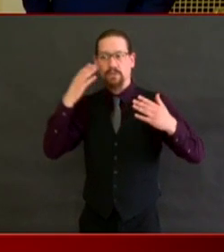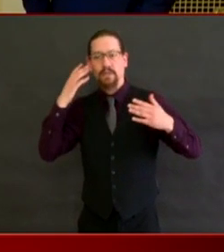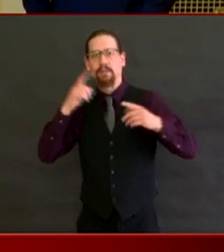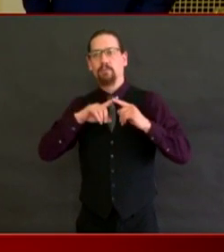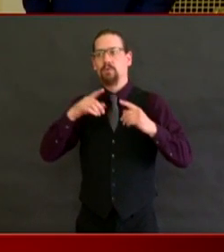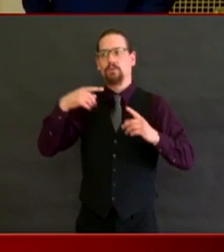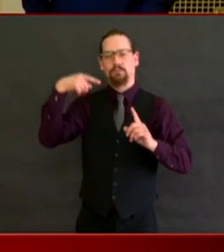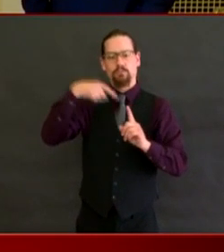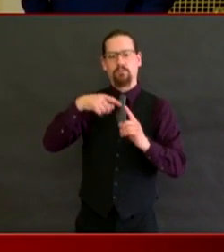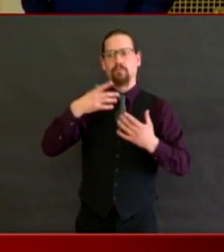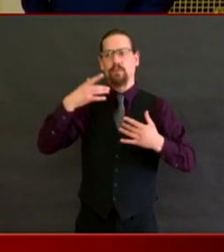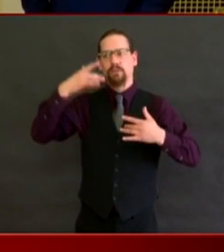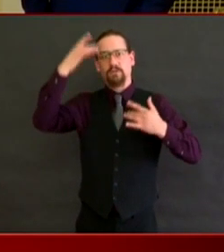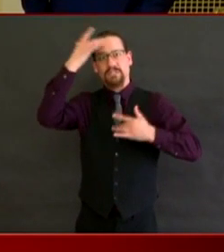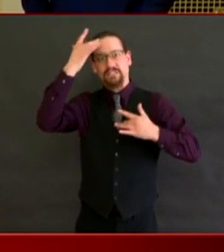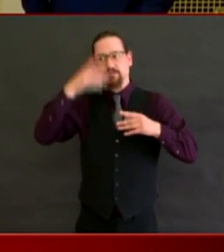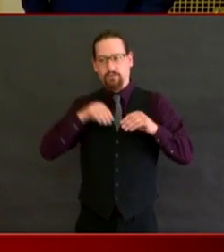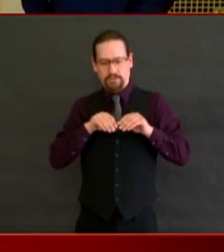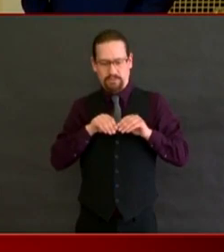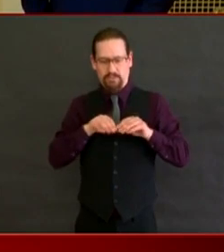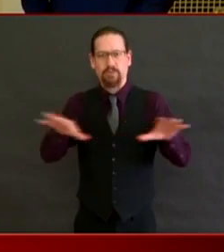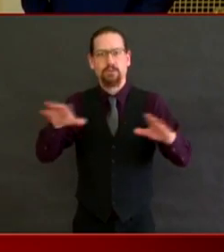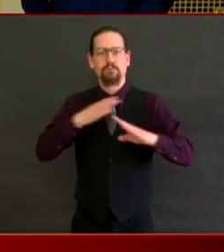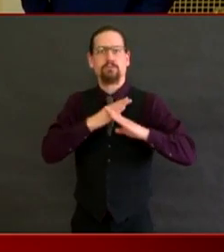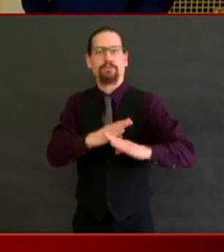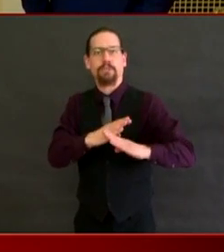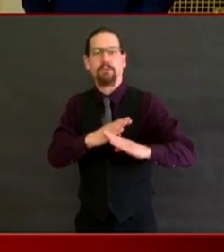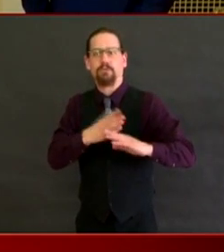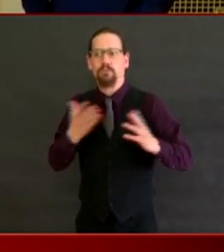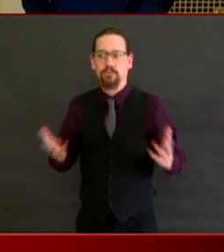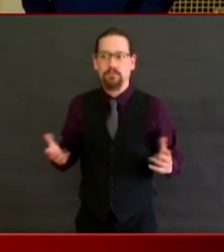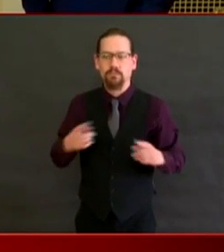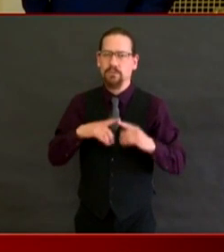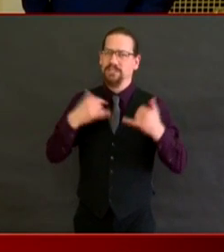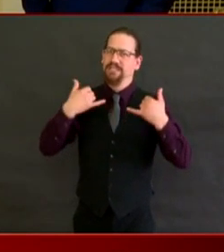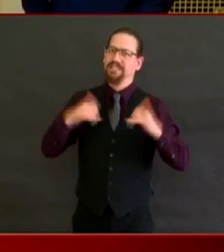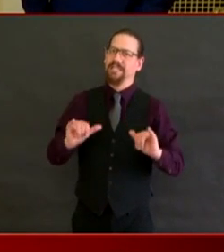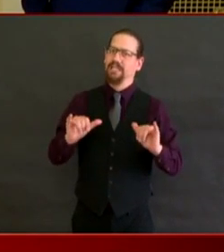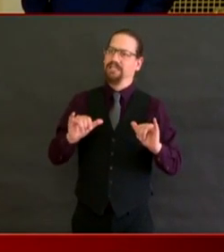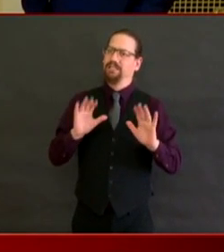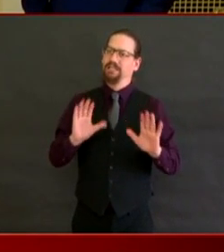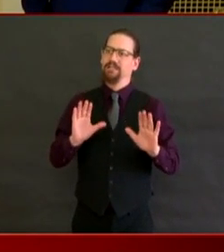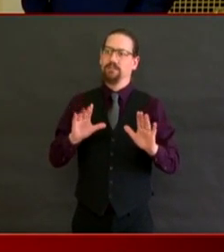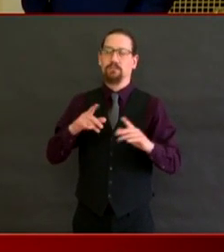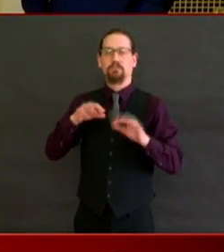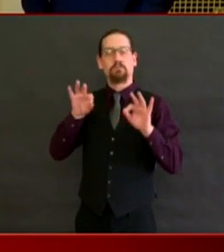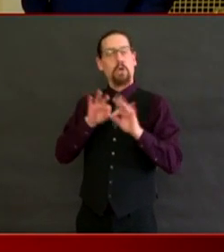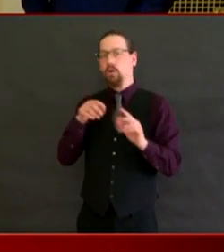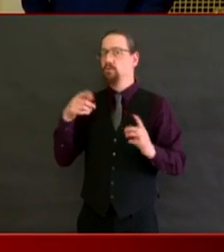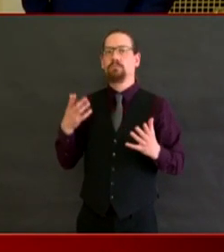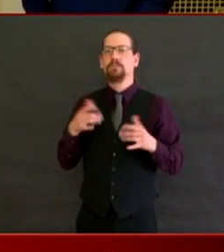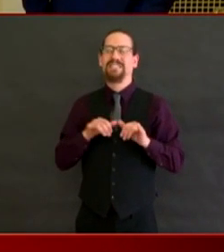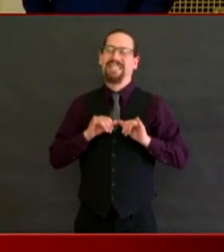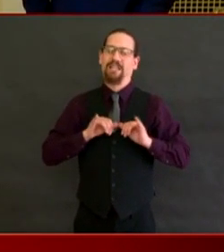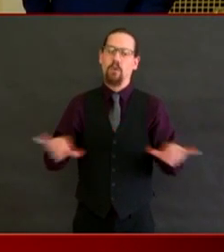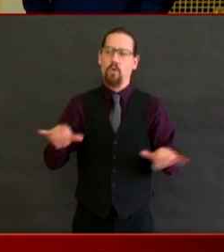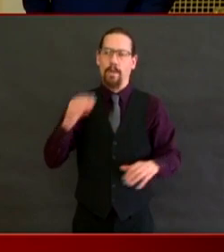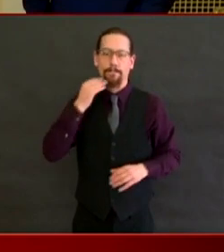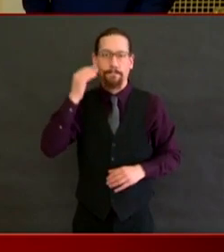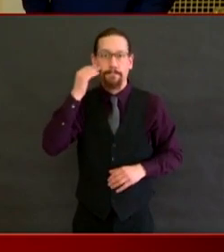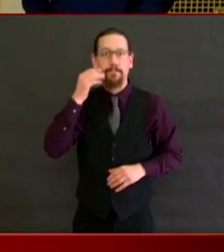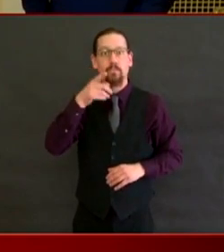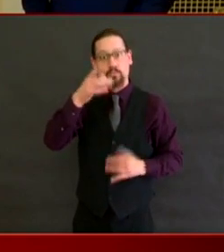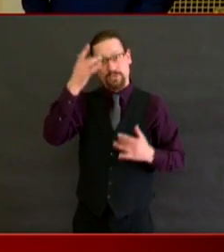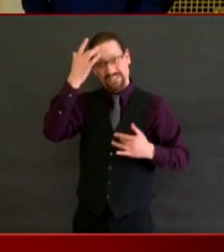it. But social distancing, staying home if you're sick, washing your hands constantly